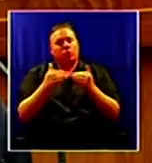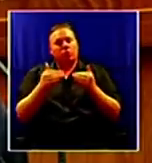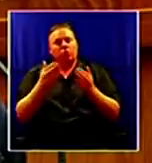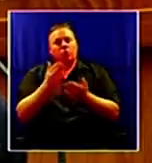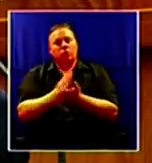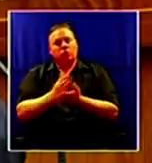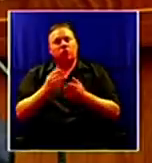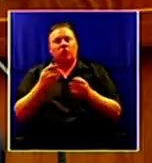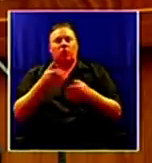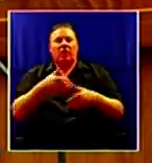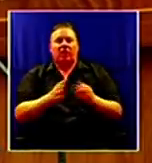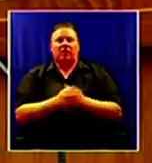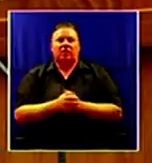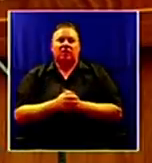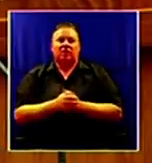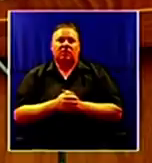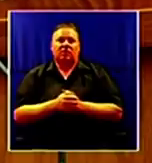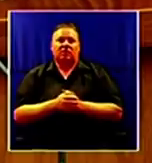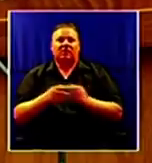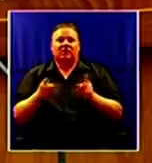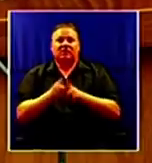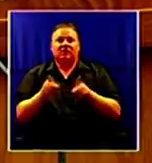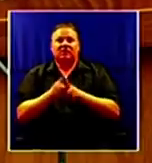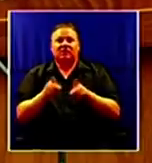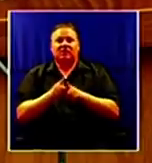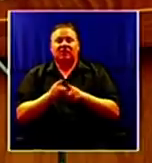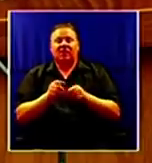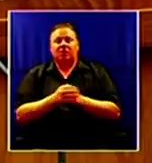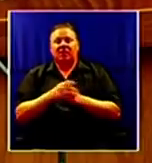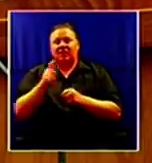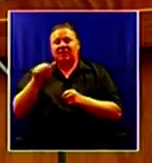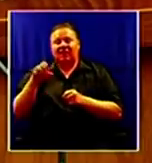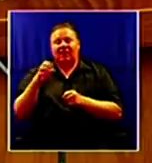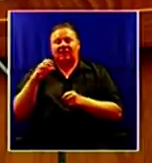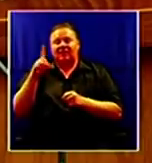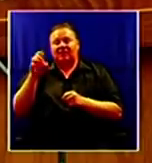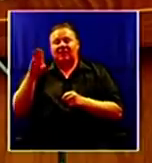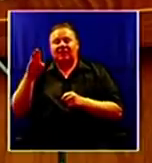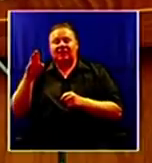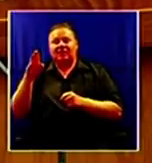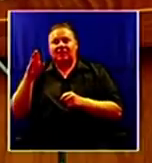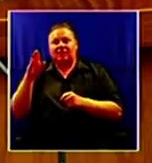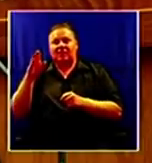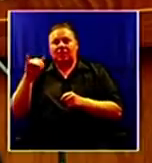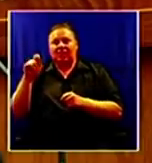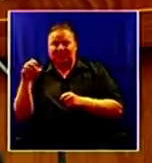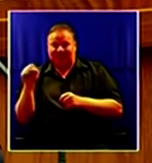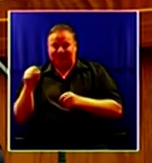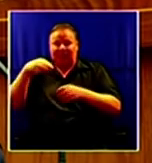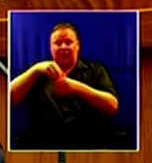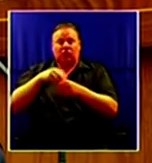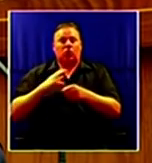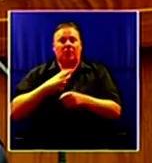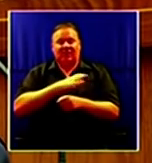leverage the insights of the tax Davis Tax Committee as we undertake this